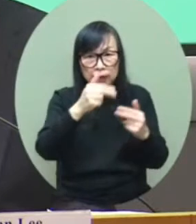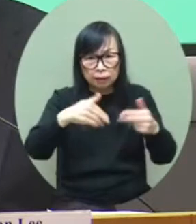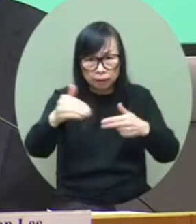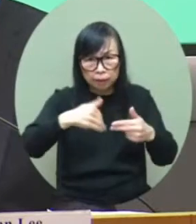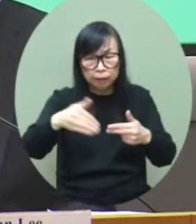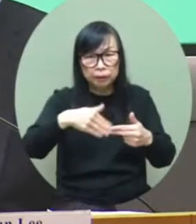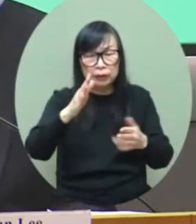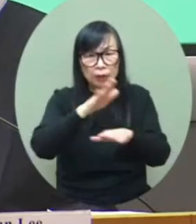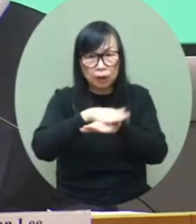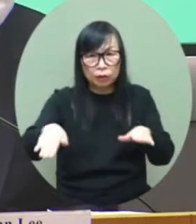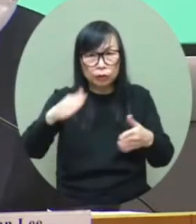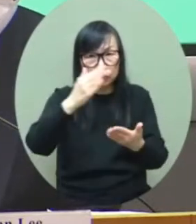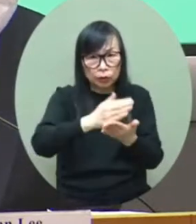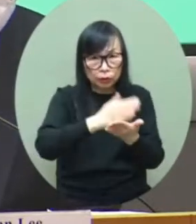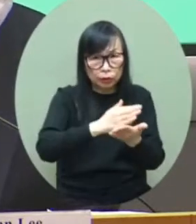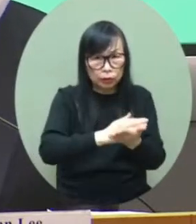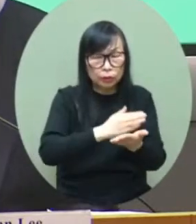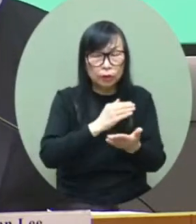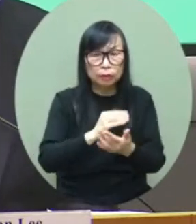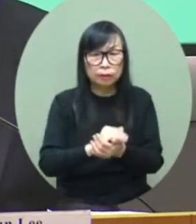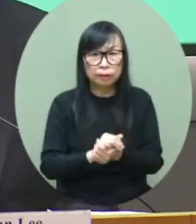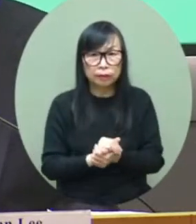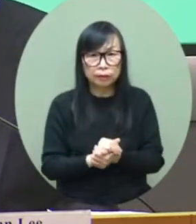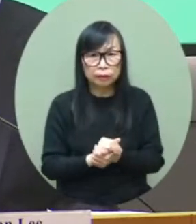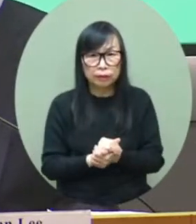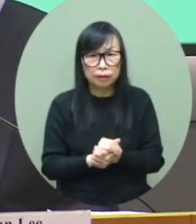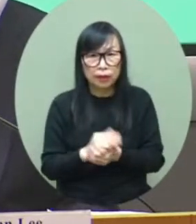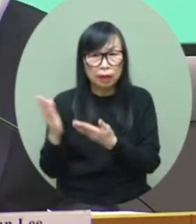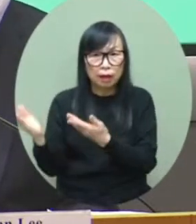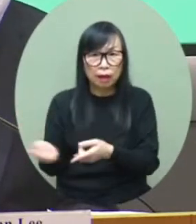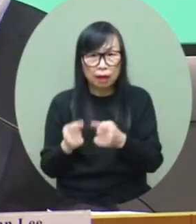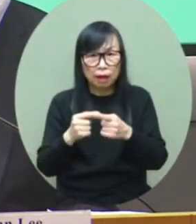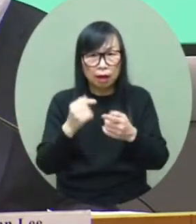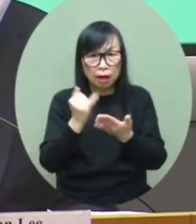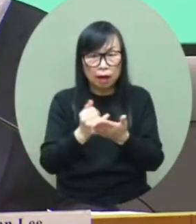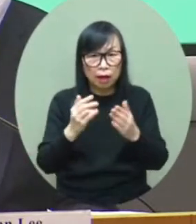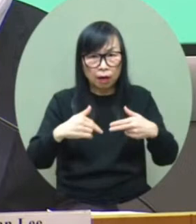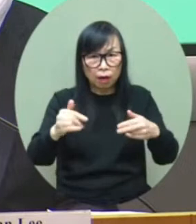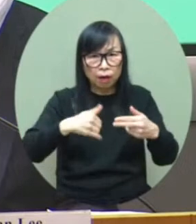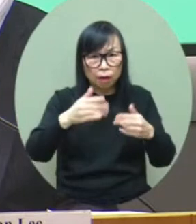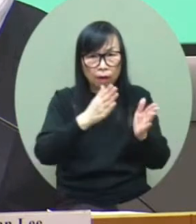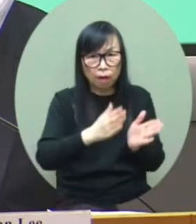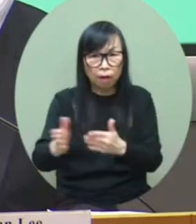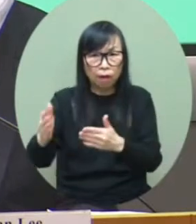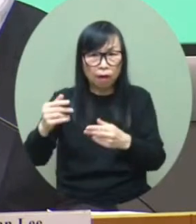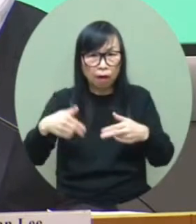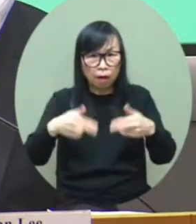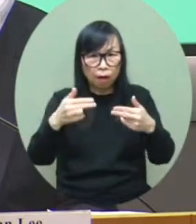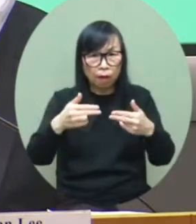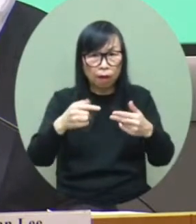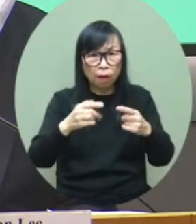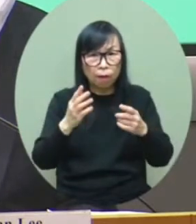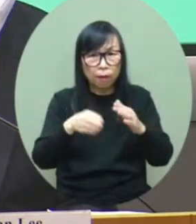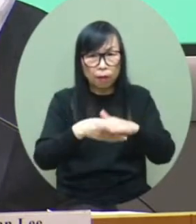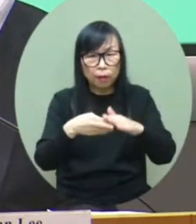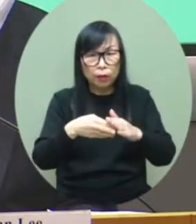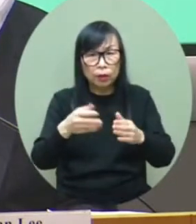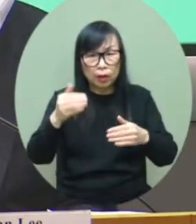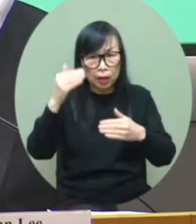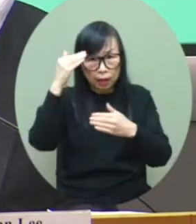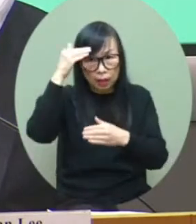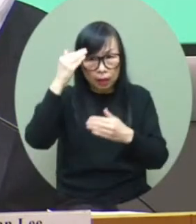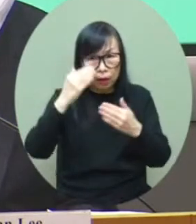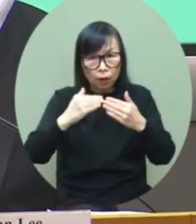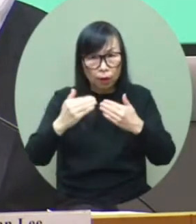on the 1st of February. They will make sure that travel will be resumed in a safe, orderly, and efficient manner. And